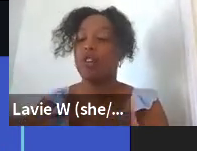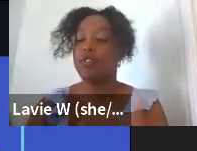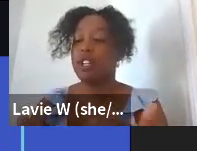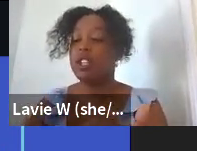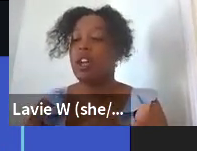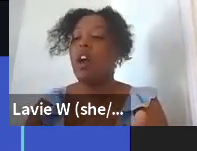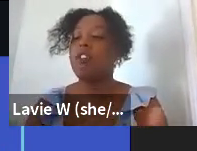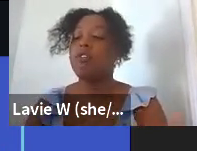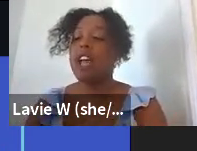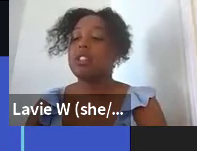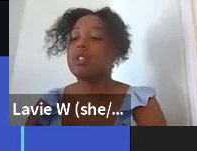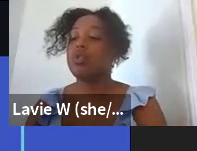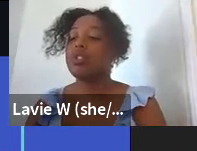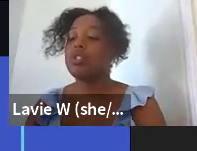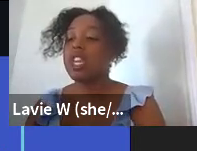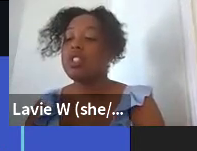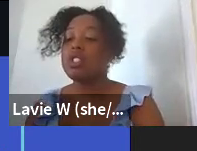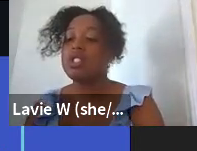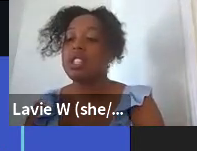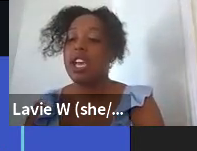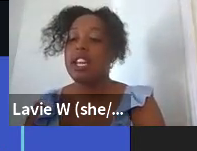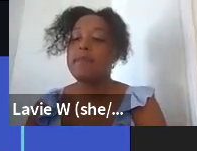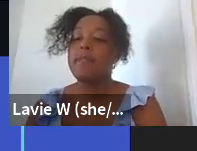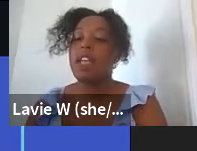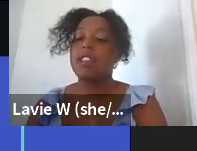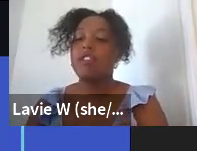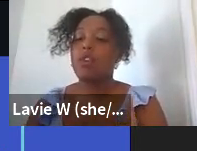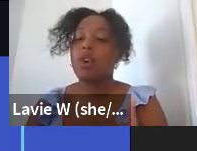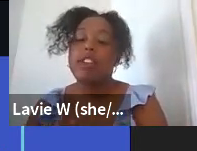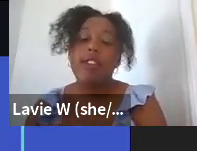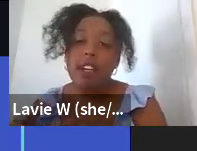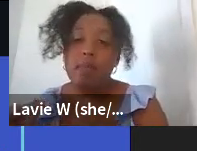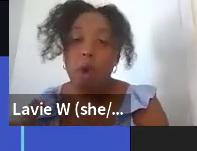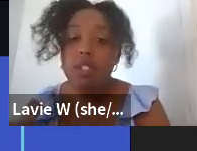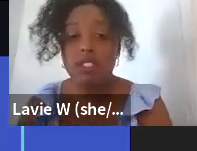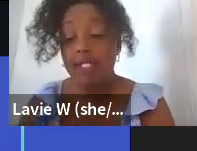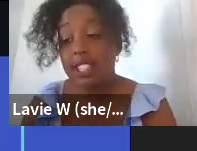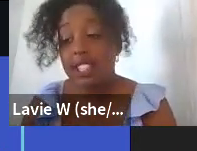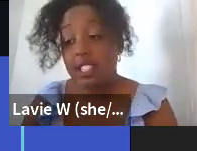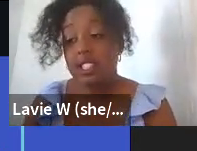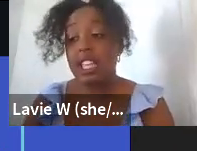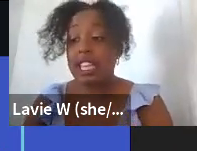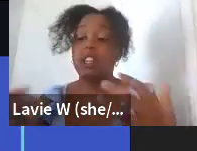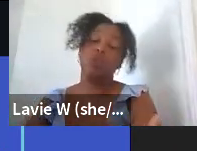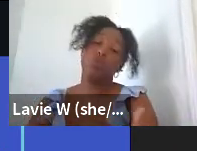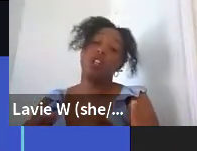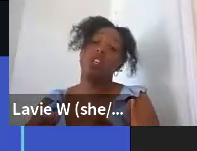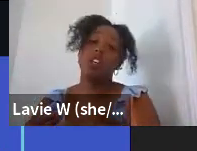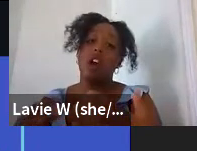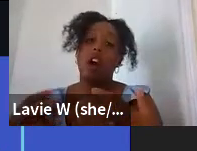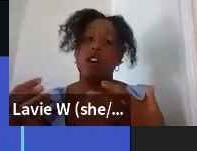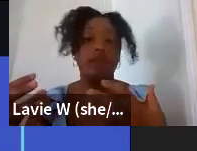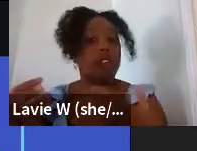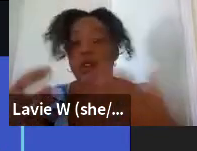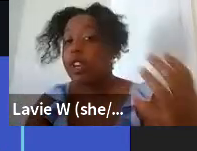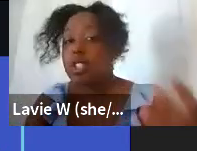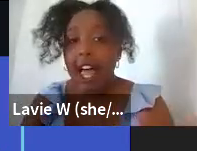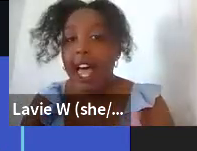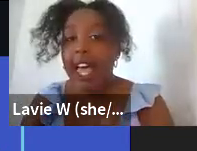at the forefront of radical social change in society, and therefore we find most advances in inclusion